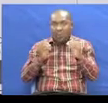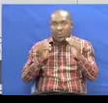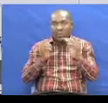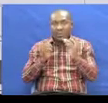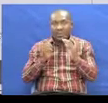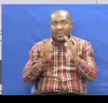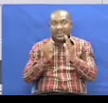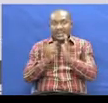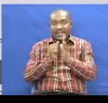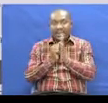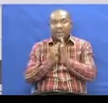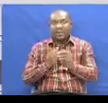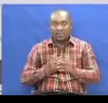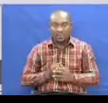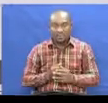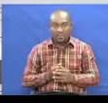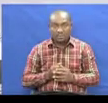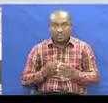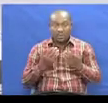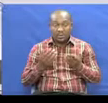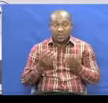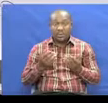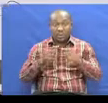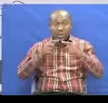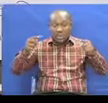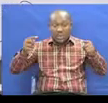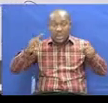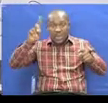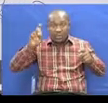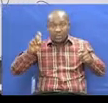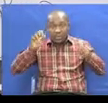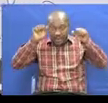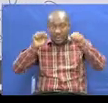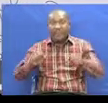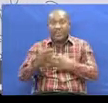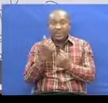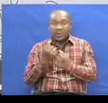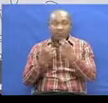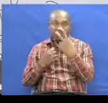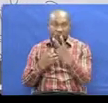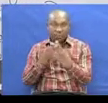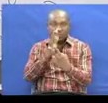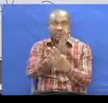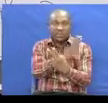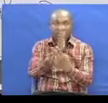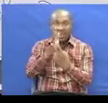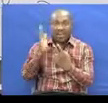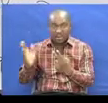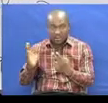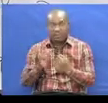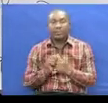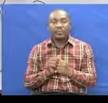So the linear equation should have two sides, the left-hand side and the right-hand side. And